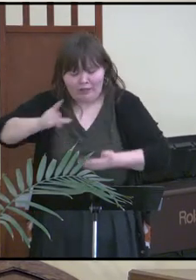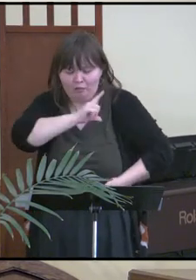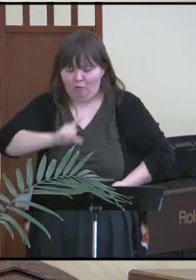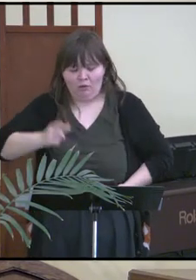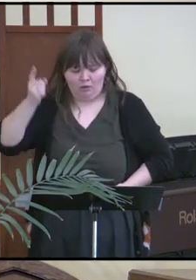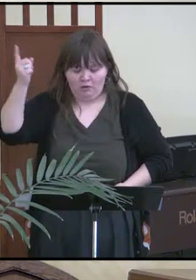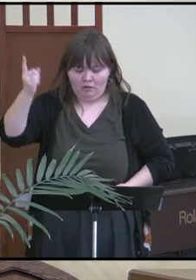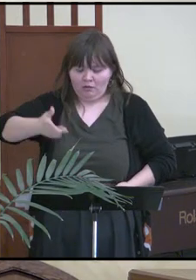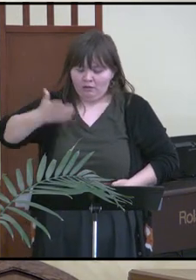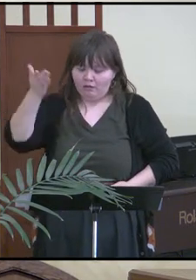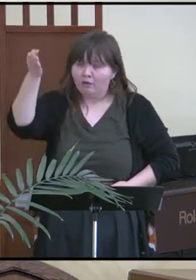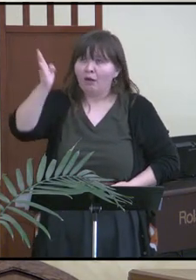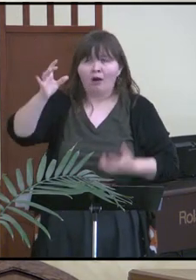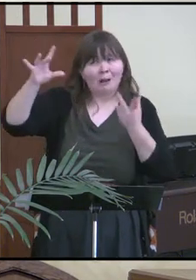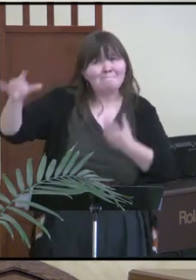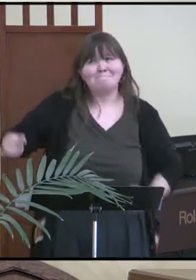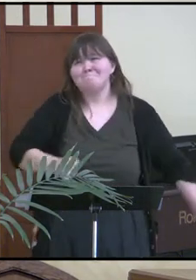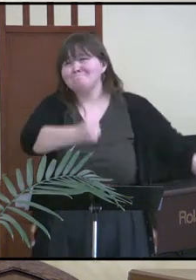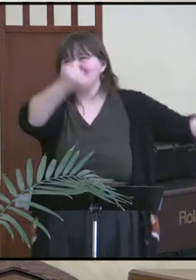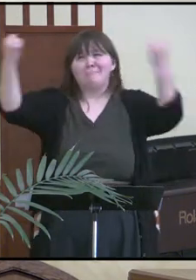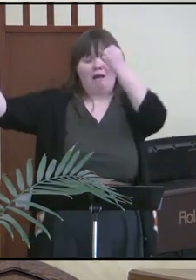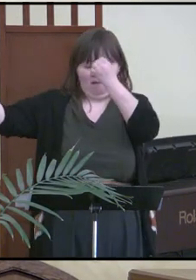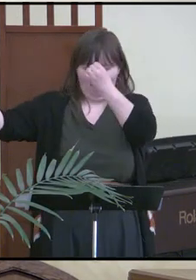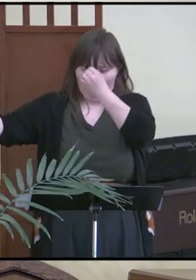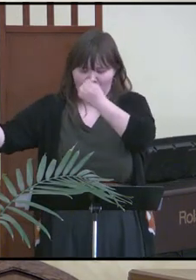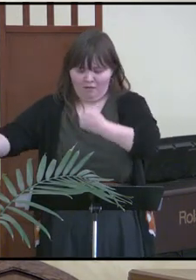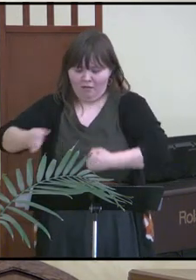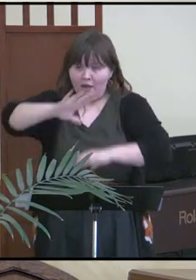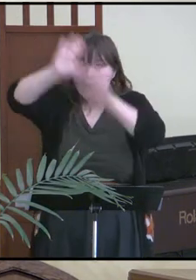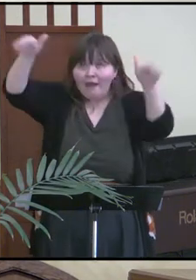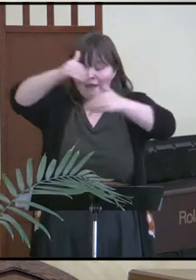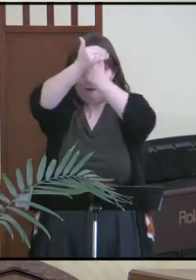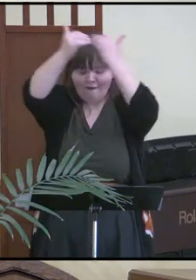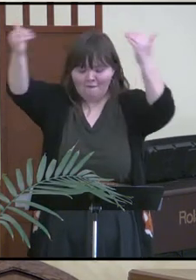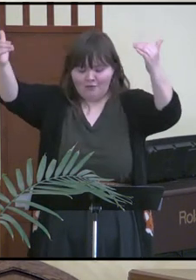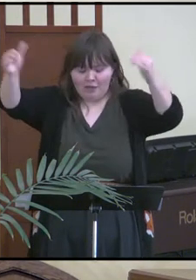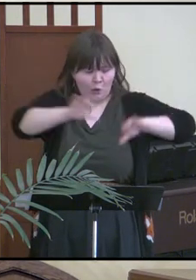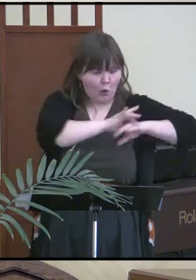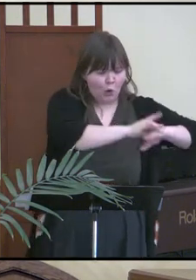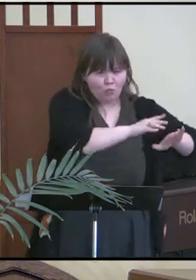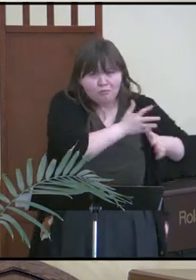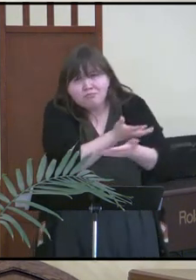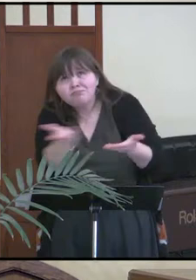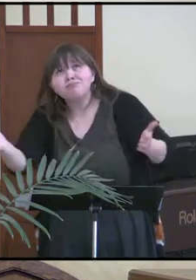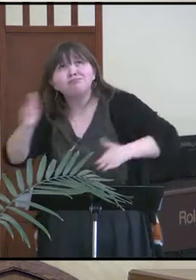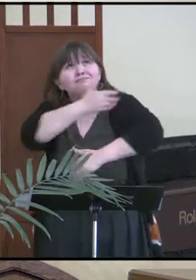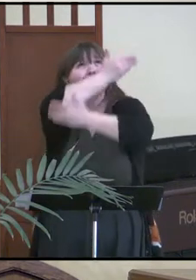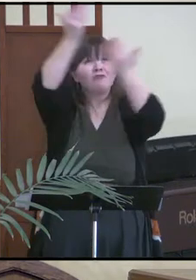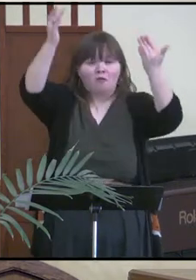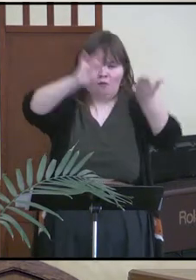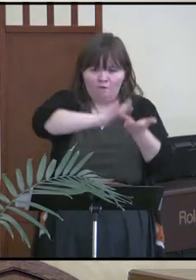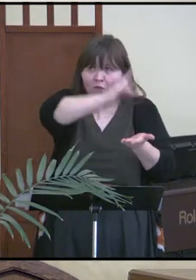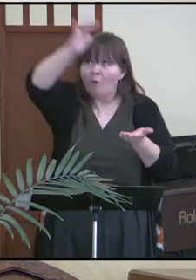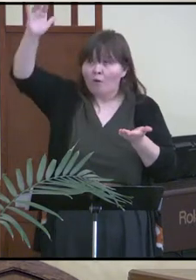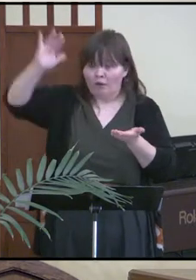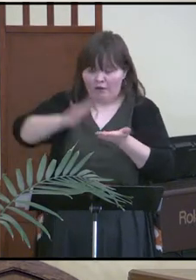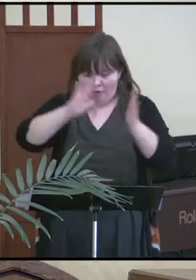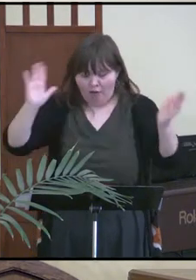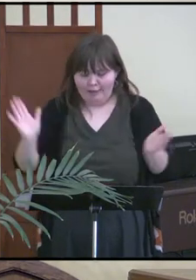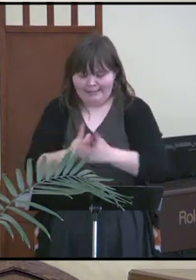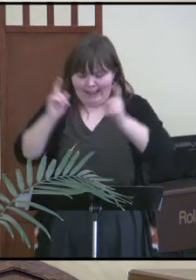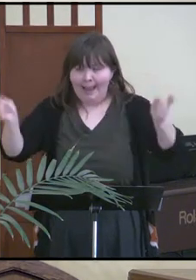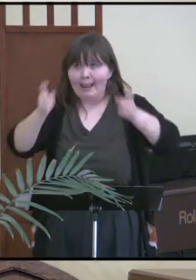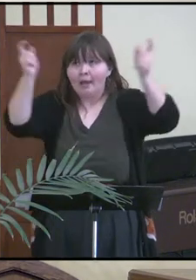Lord, God of power and might, heaven and earth are full of your glory. Hosanna in